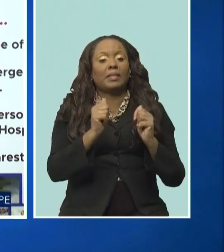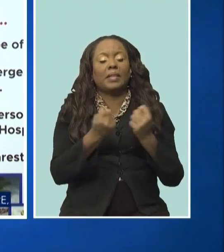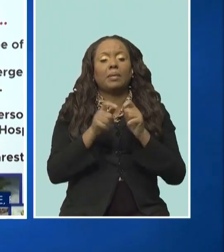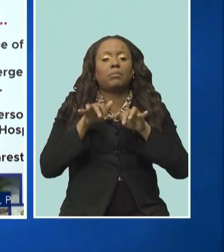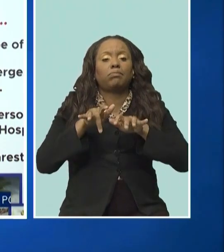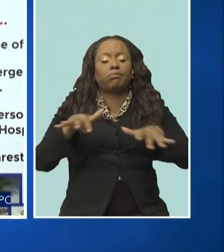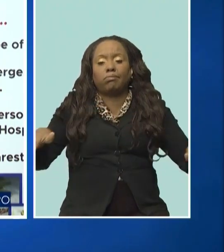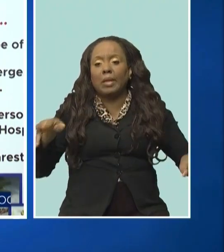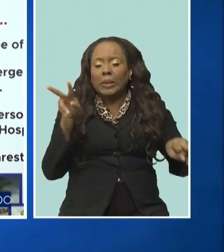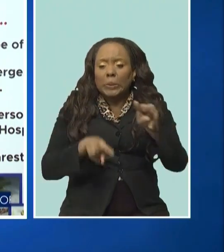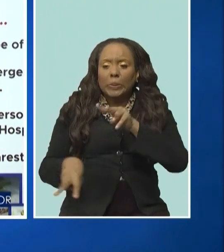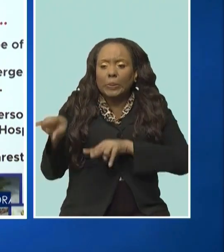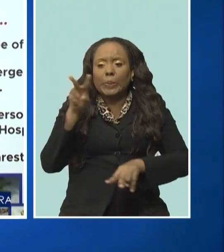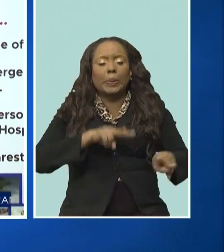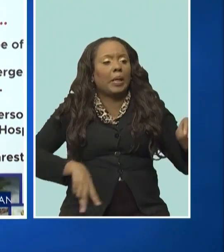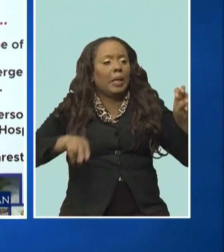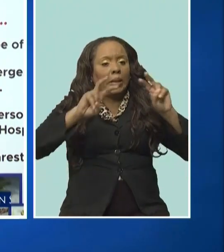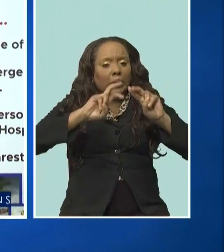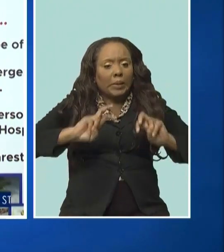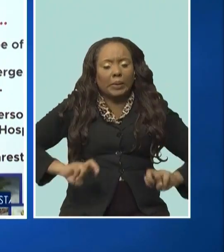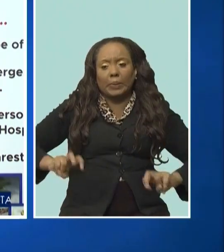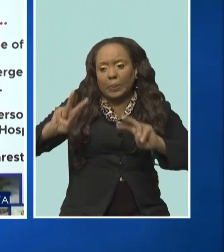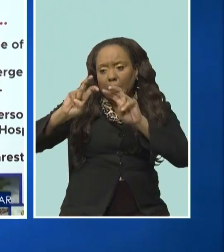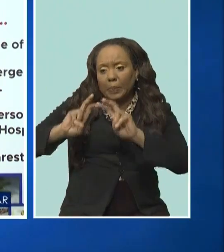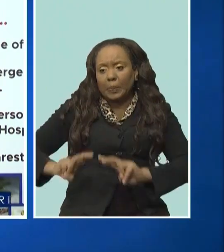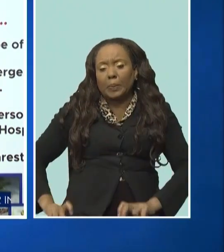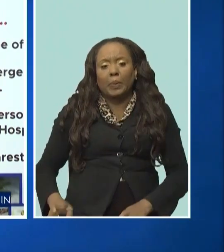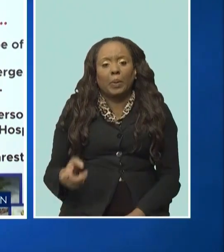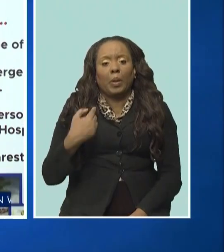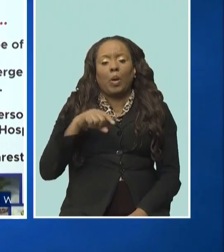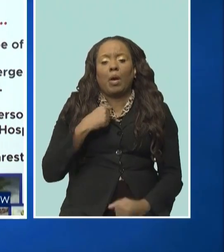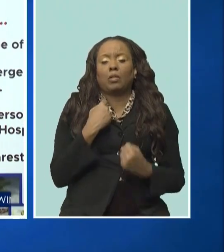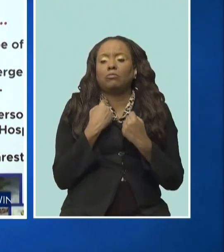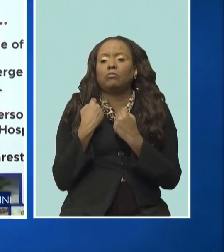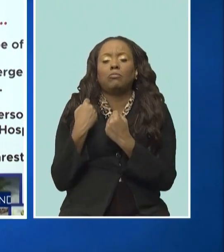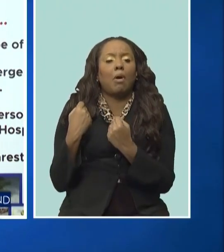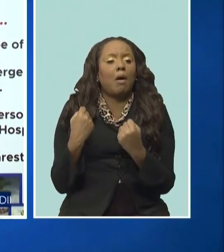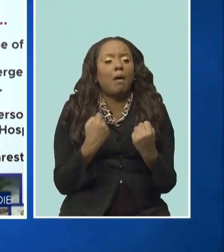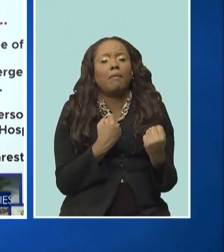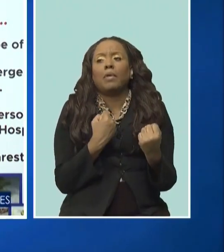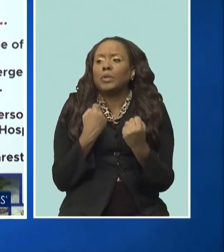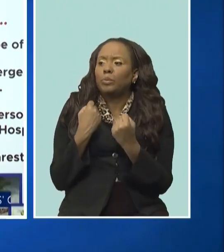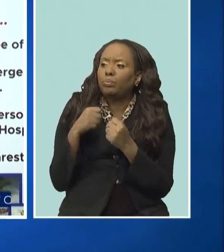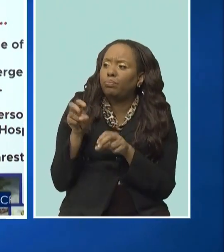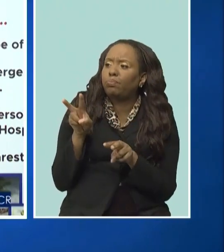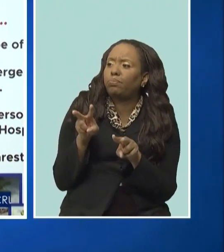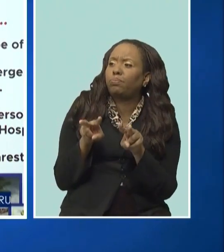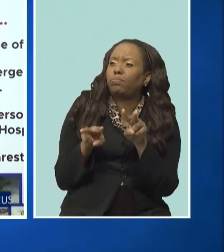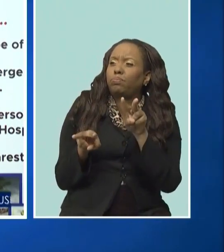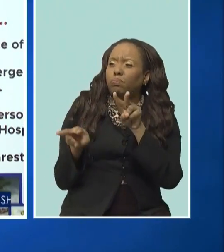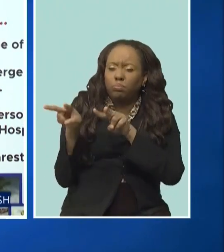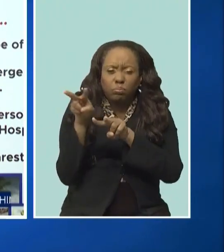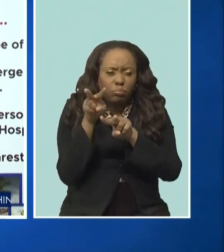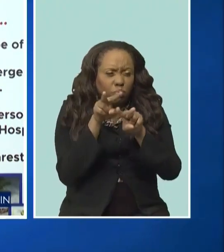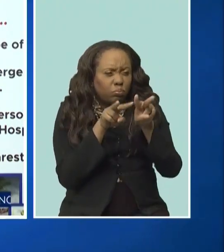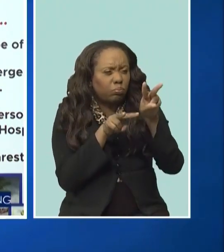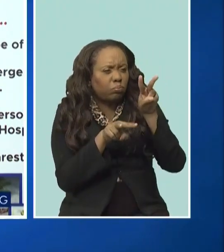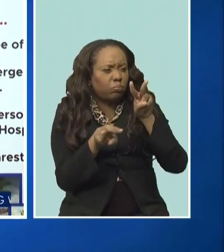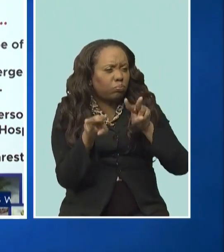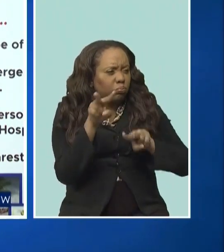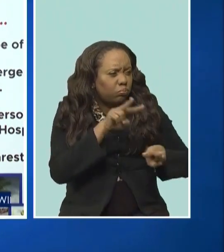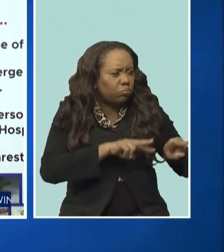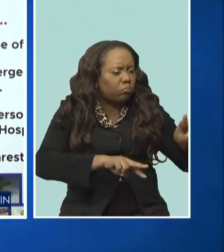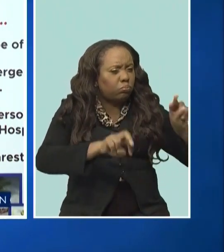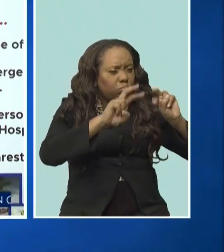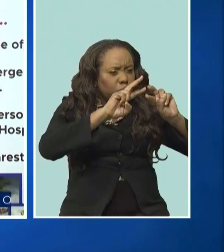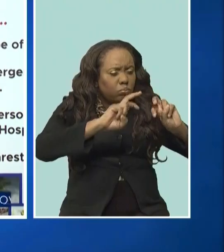and assess, we have to do it manually. People literally drive the roadway, all the highways, all the major roads, all the bus